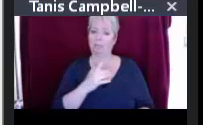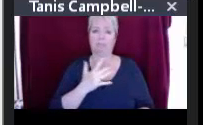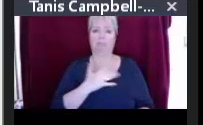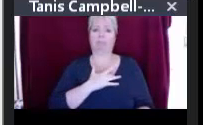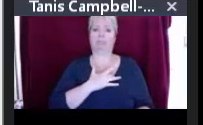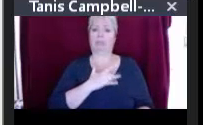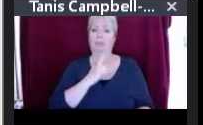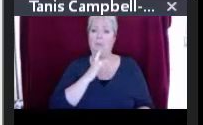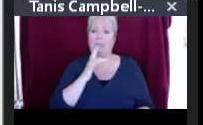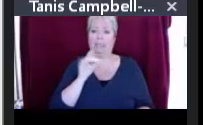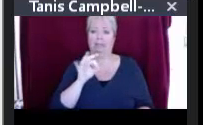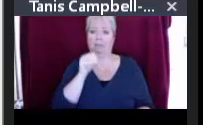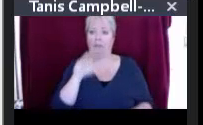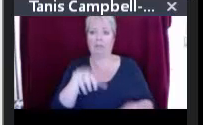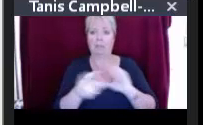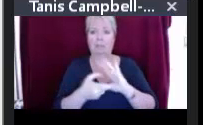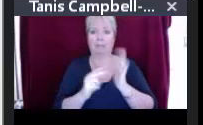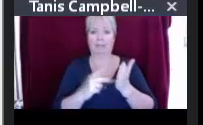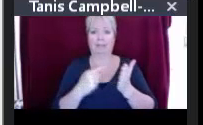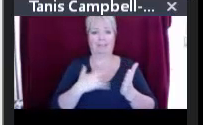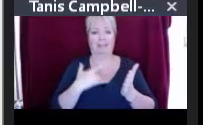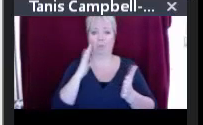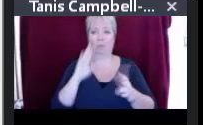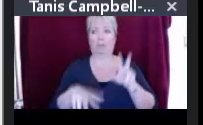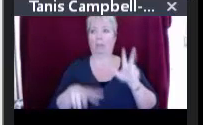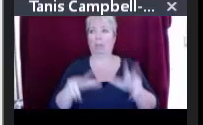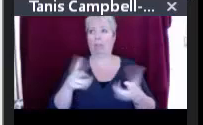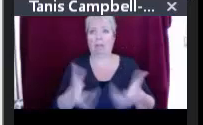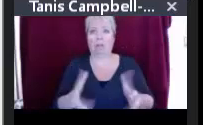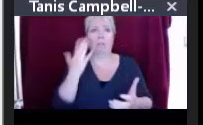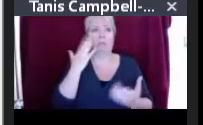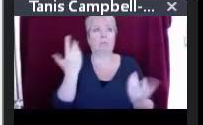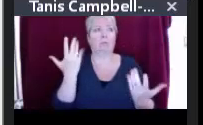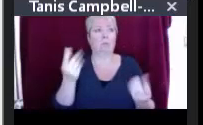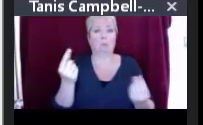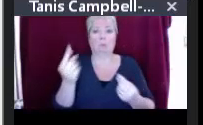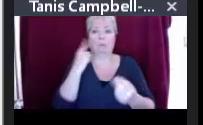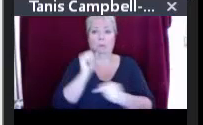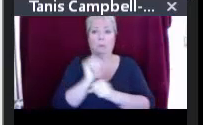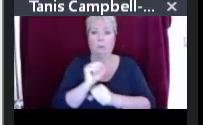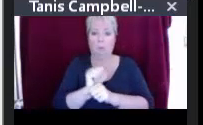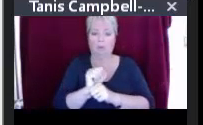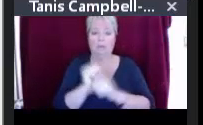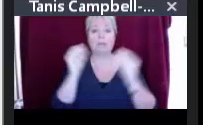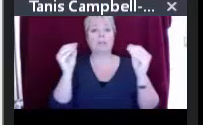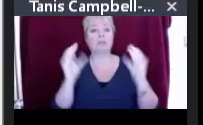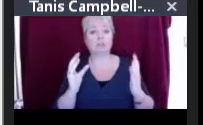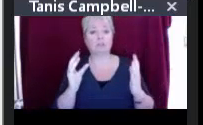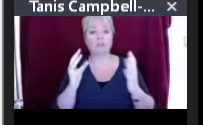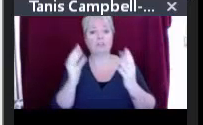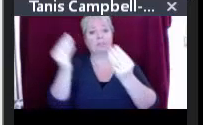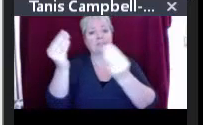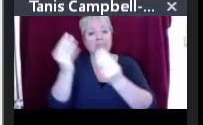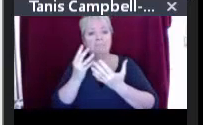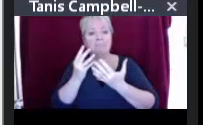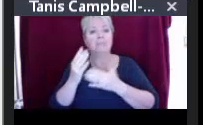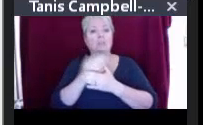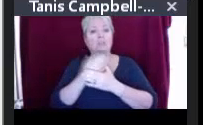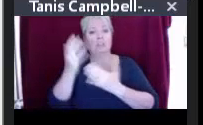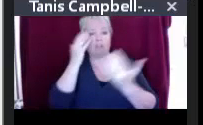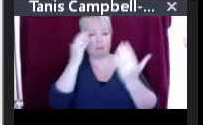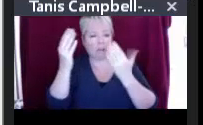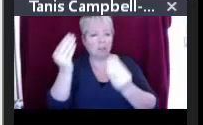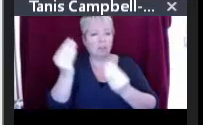as a career. The IBDE course and instructors have given me knowledge and confidence, which have shaped my career as